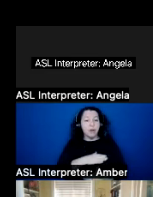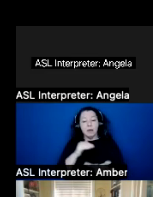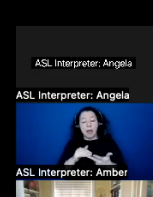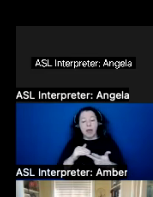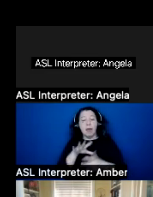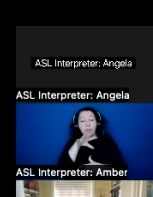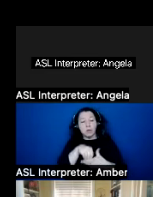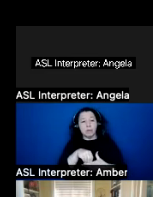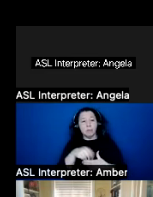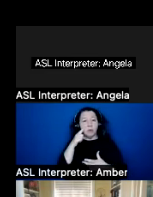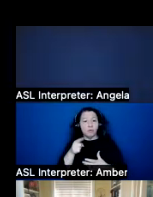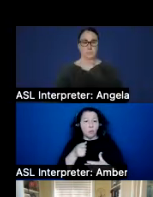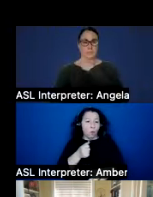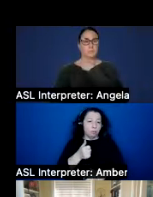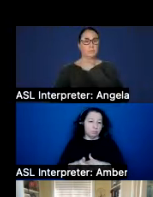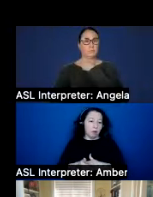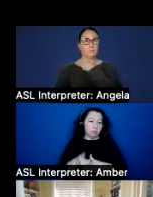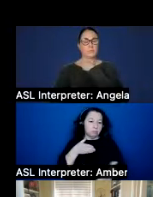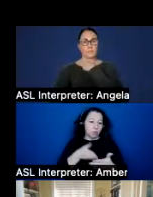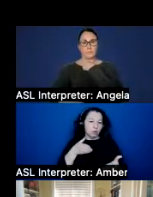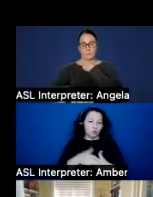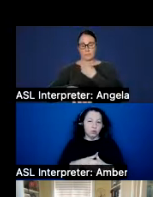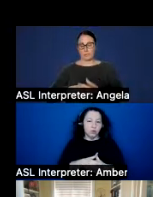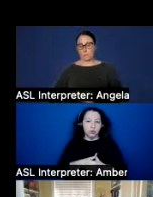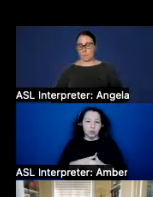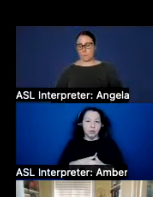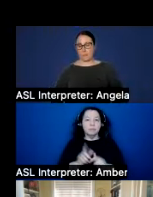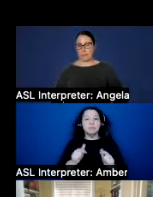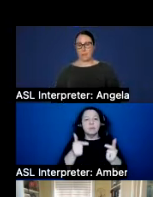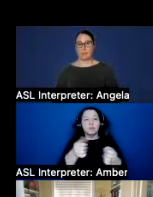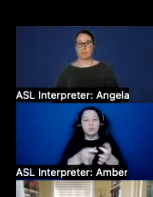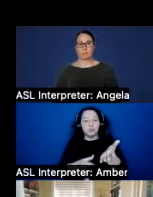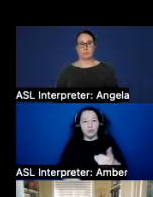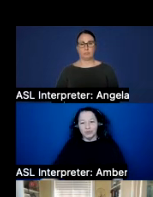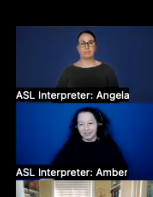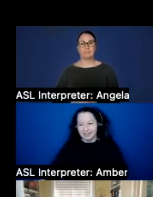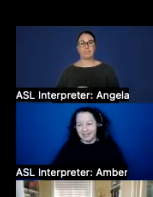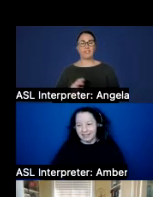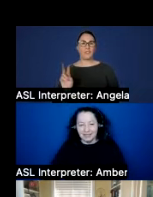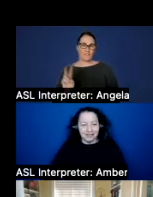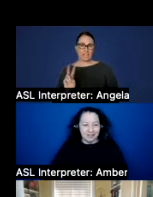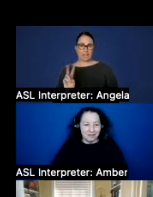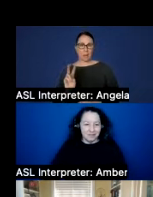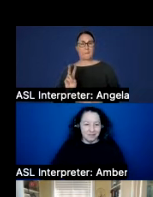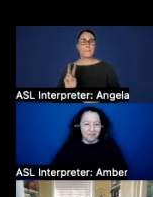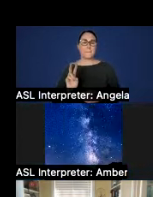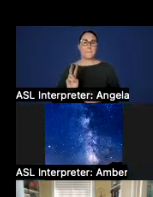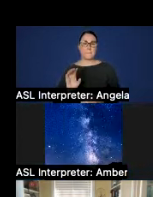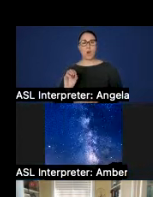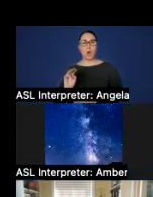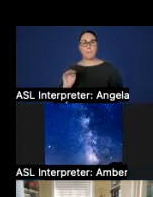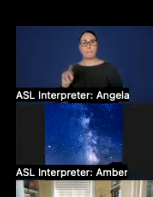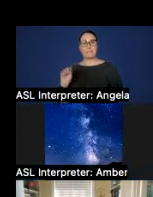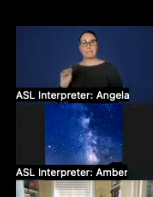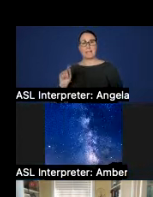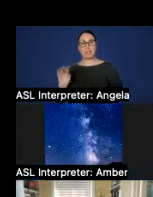in prosecution. For victim compensation, which sometimes is part of a crime victim's rights